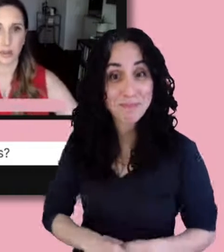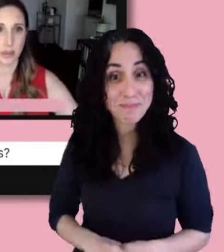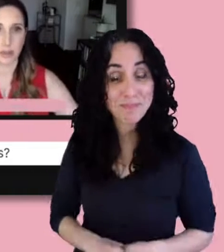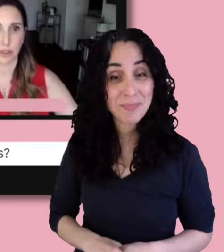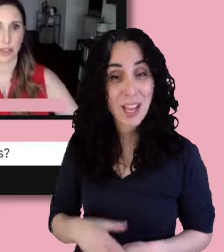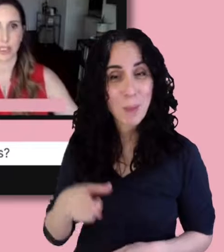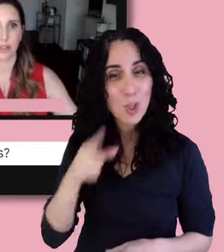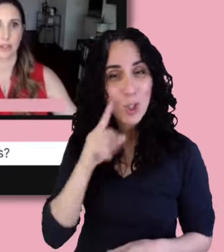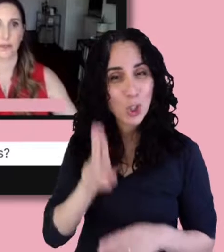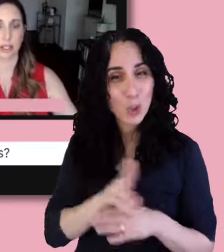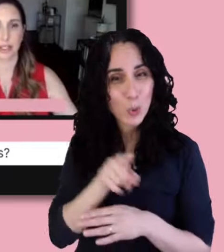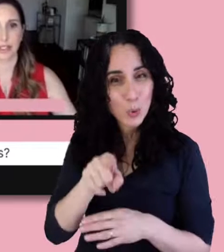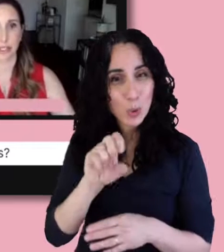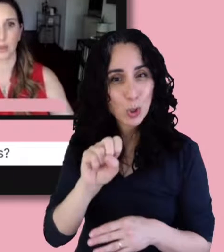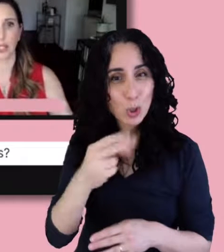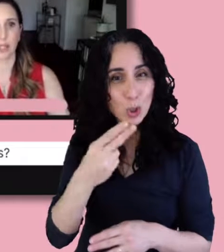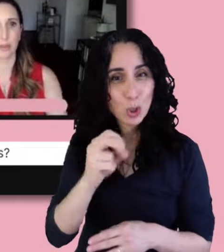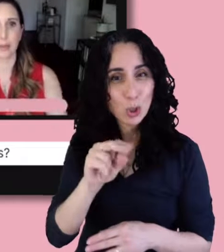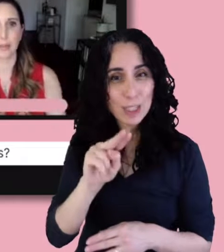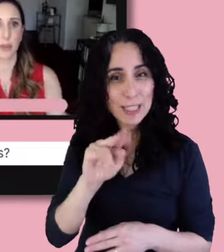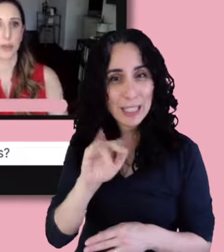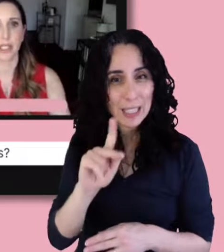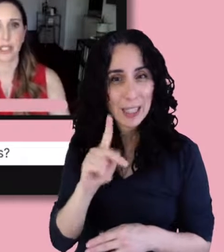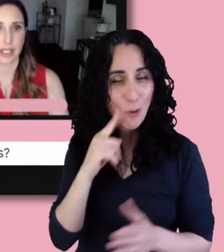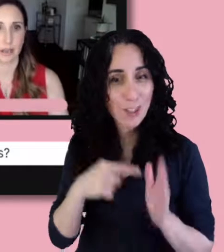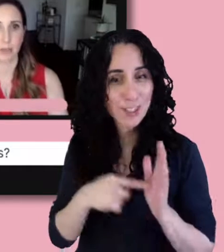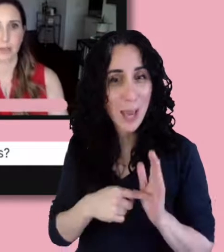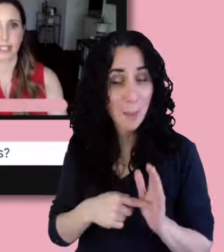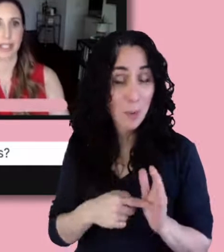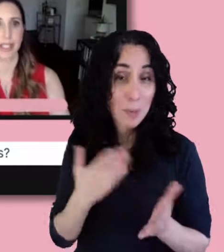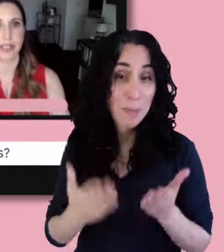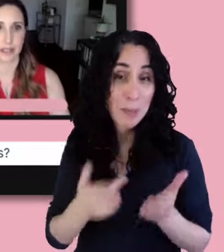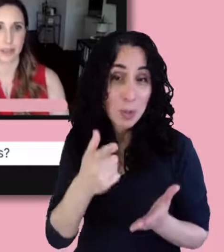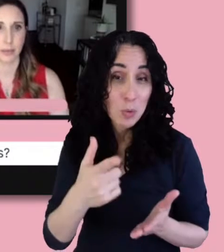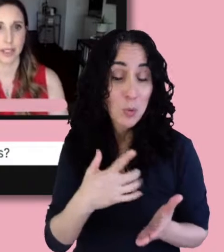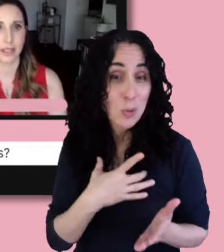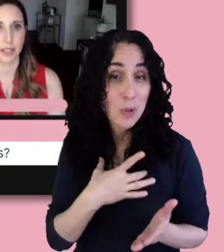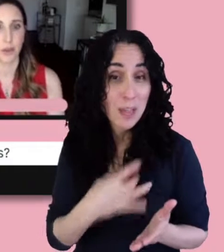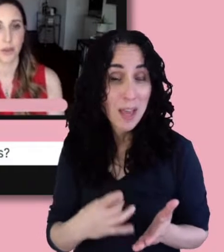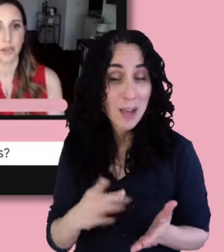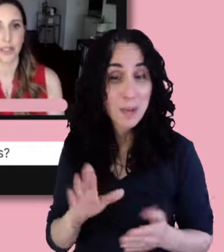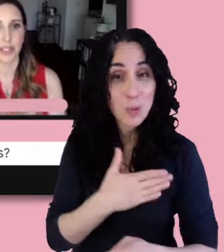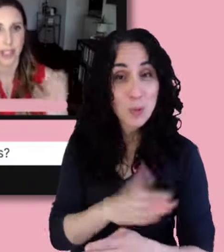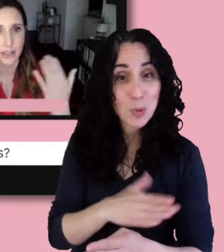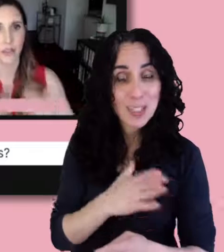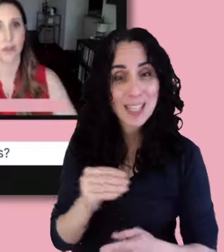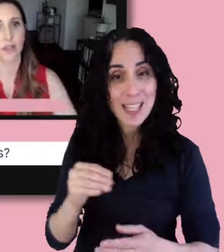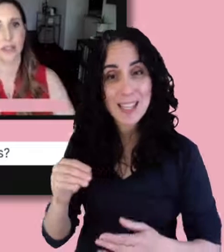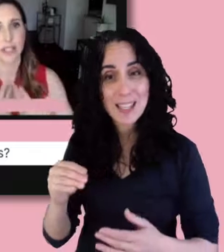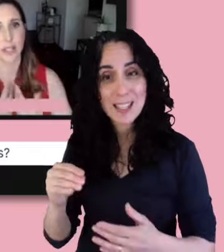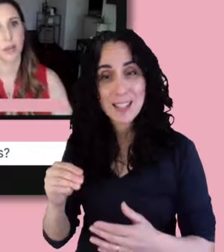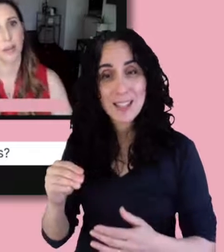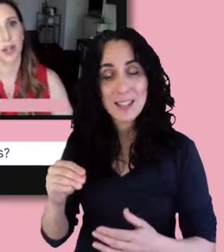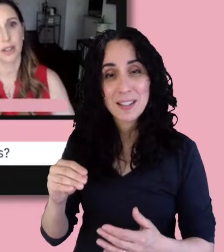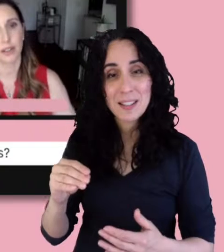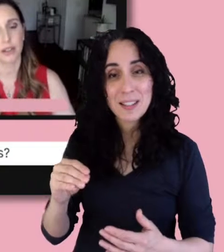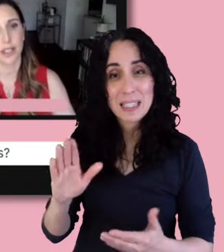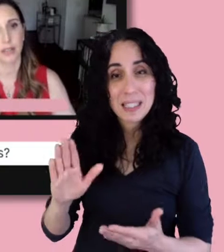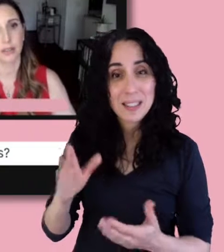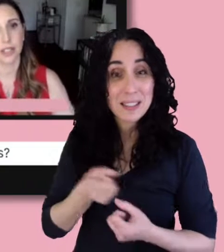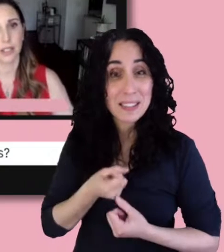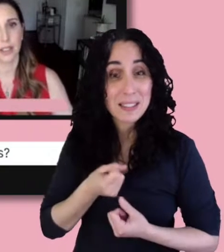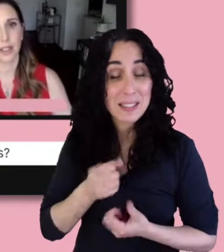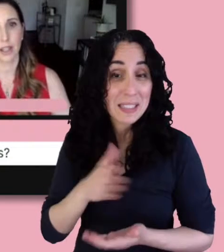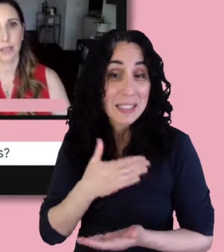use you, Shanique, just for an example. Like maybe music and singing is something that you use to connect to a deeper part of